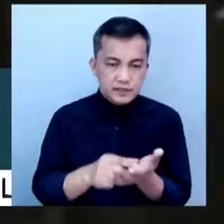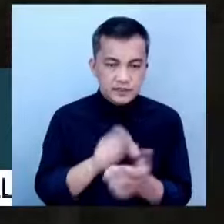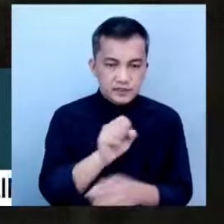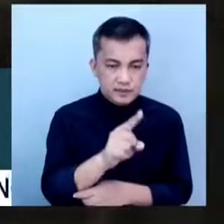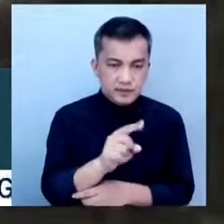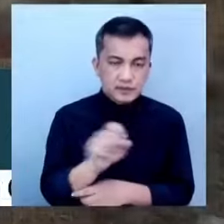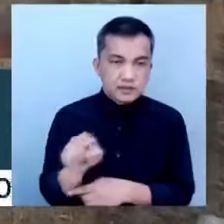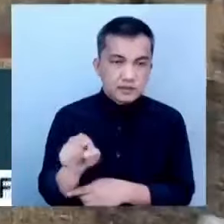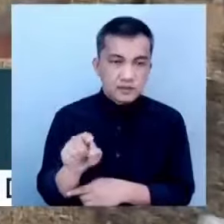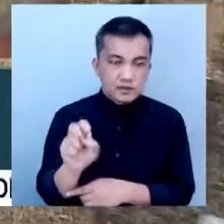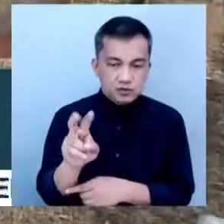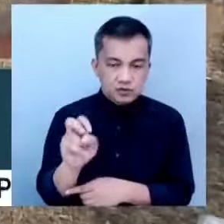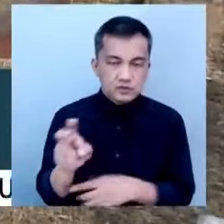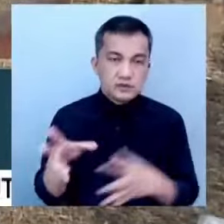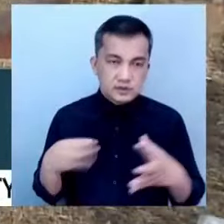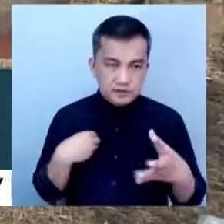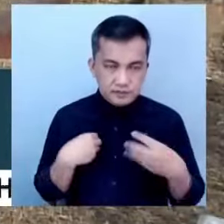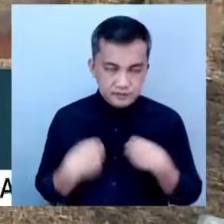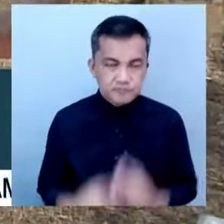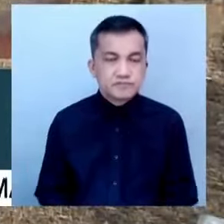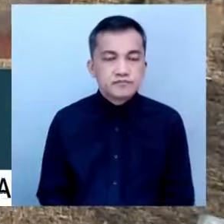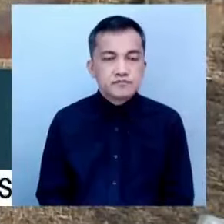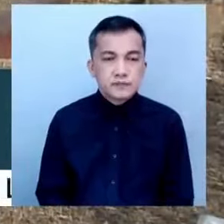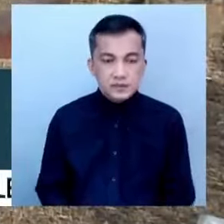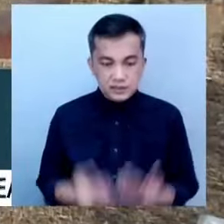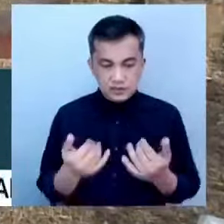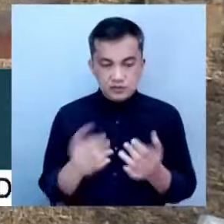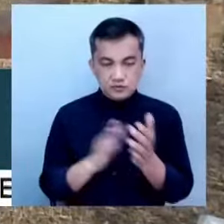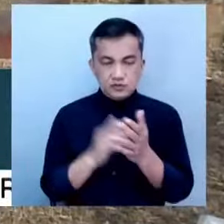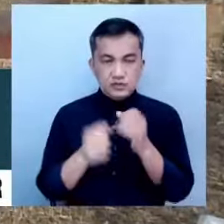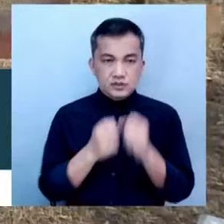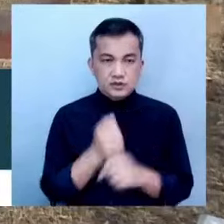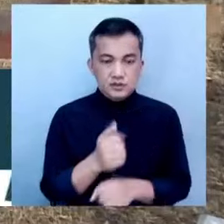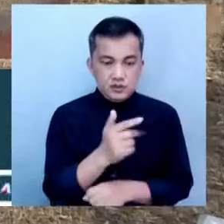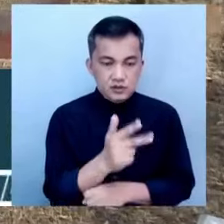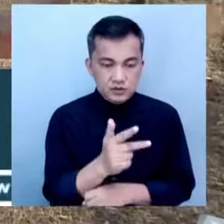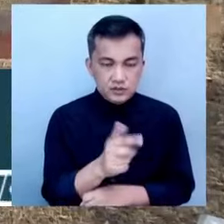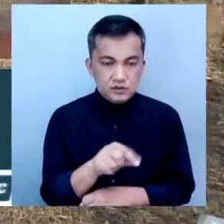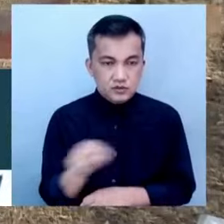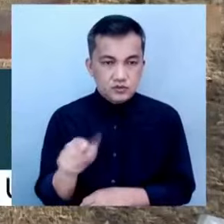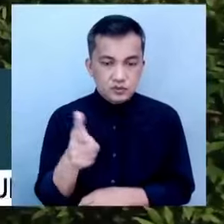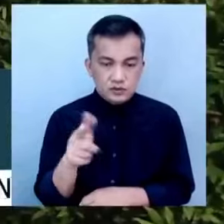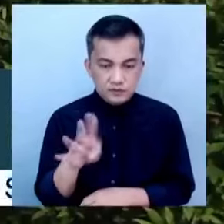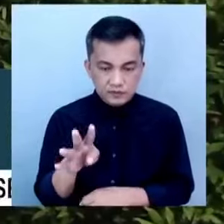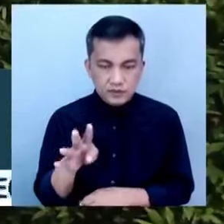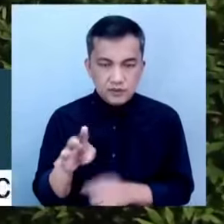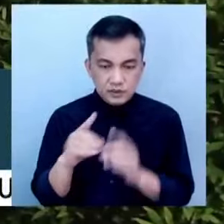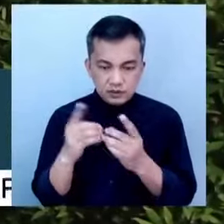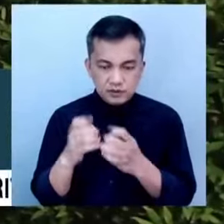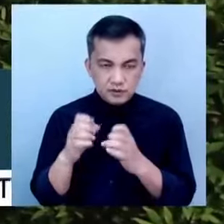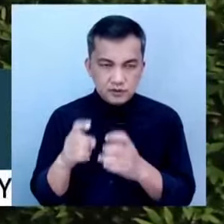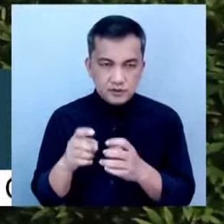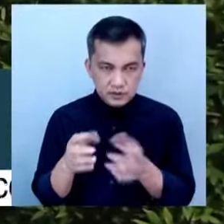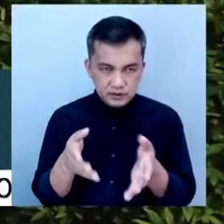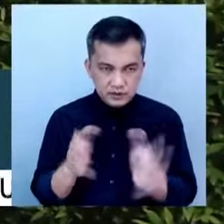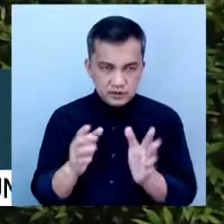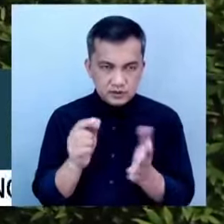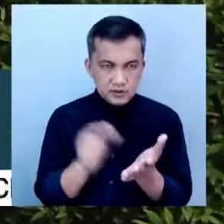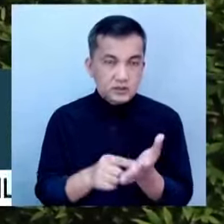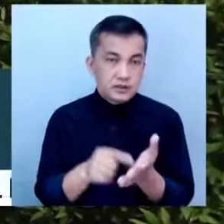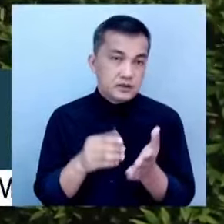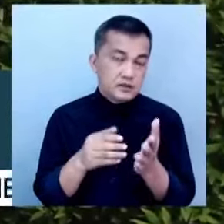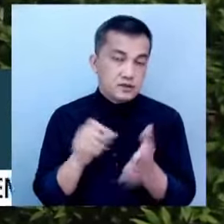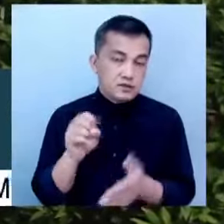they accepted. For this school year 2023-2024, DepEd has allowed grade 12 students